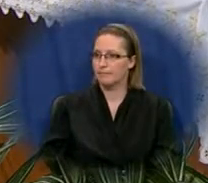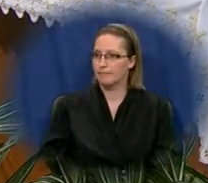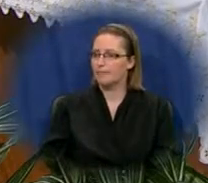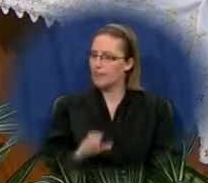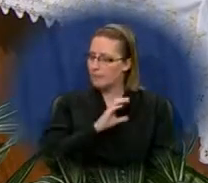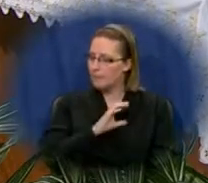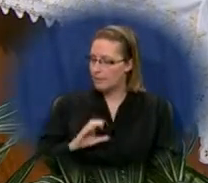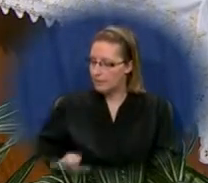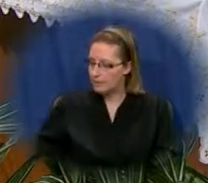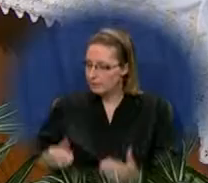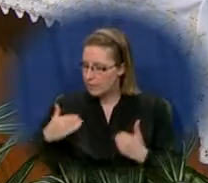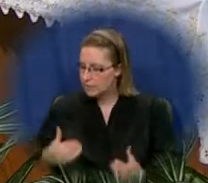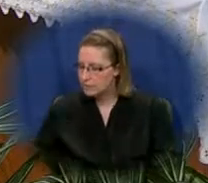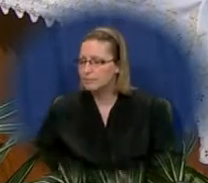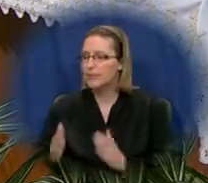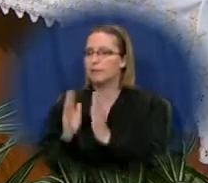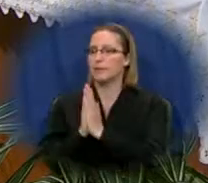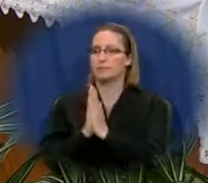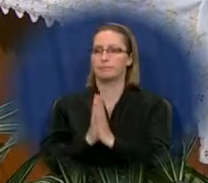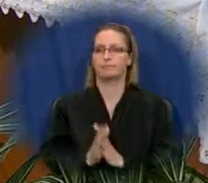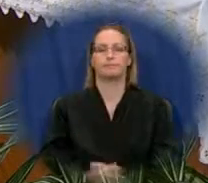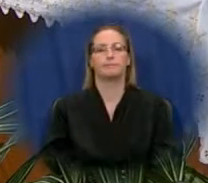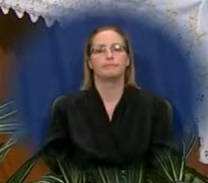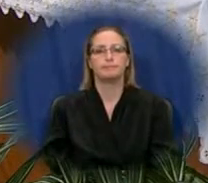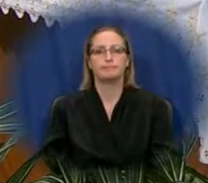The body of Christ, yeah.